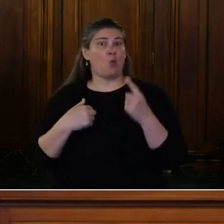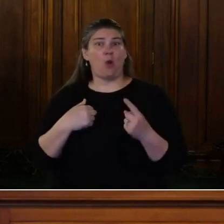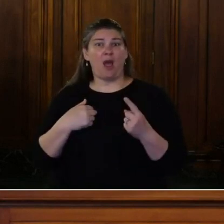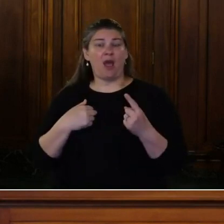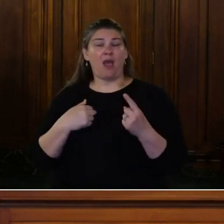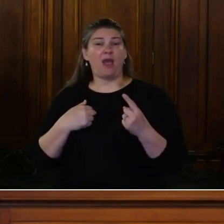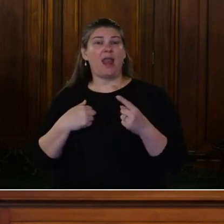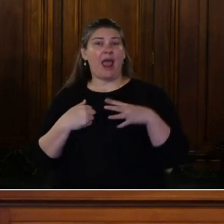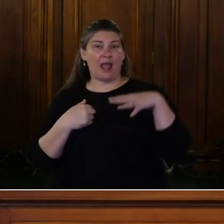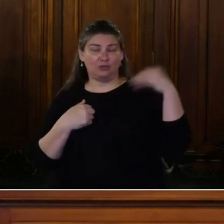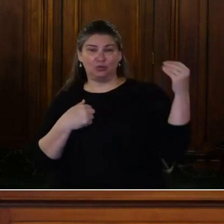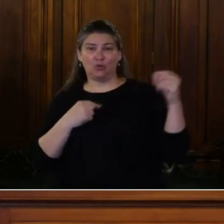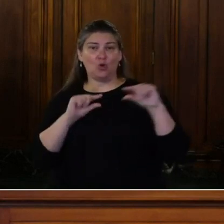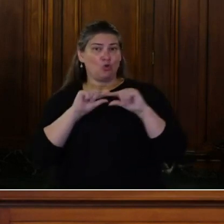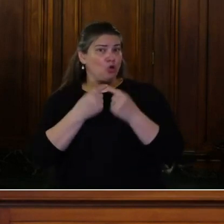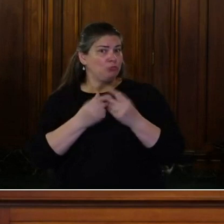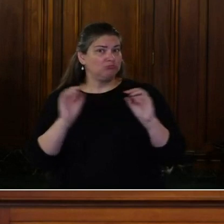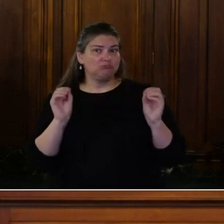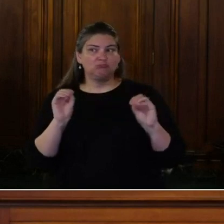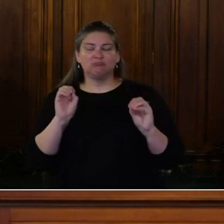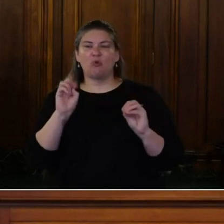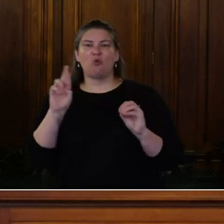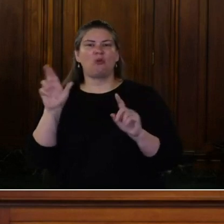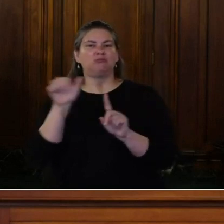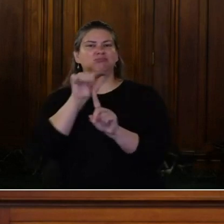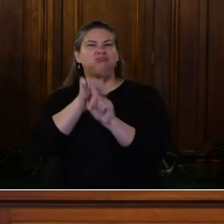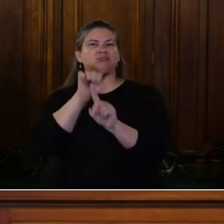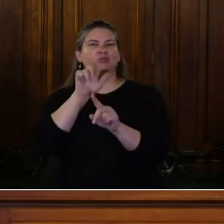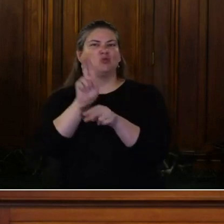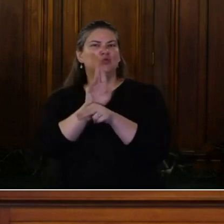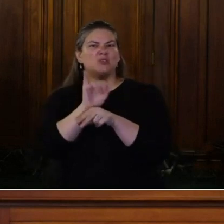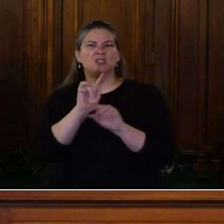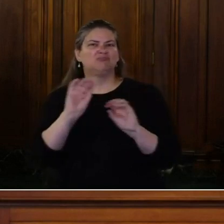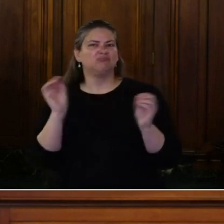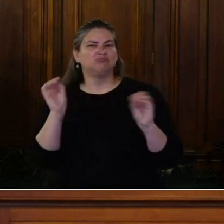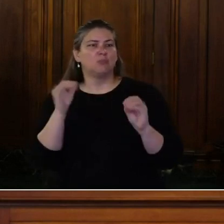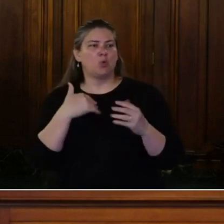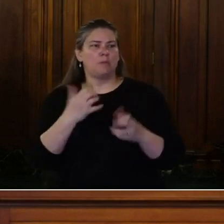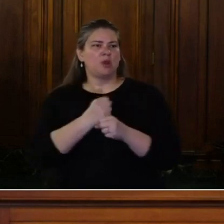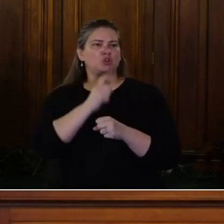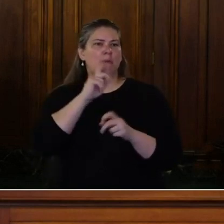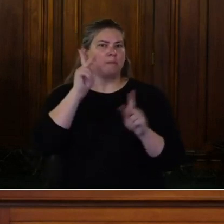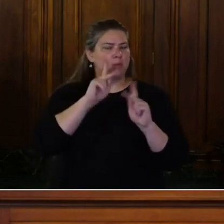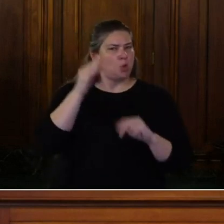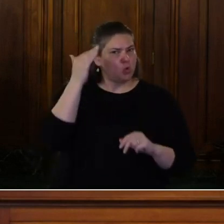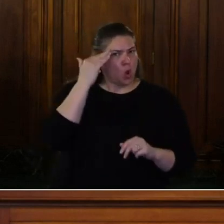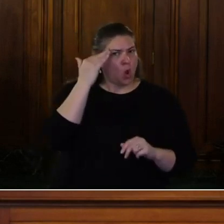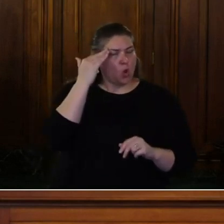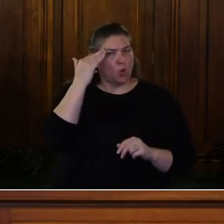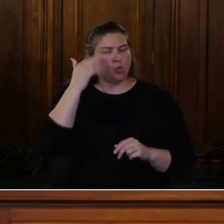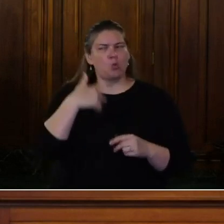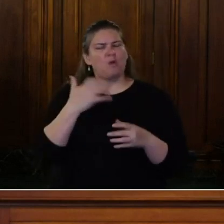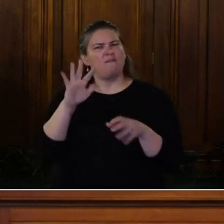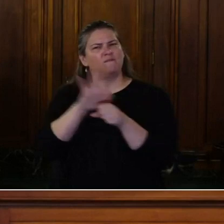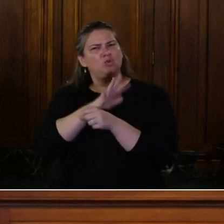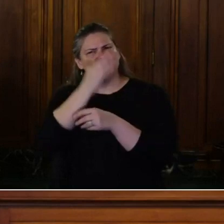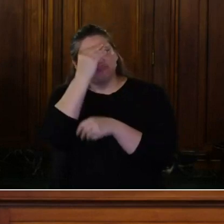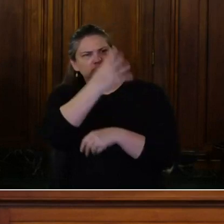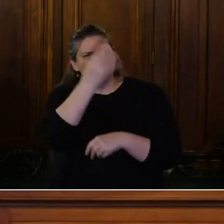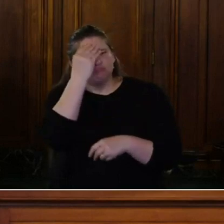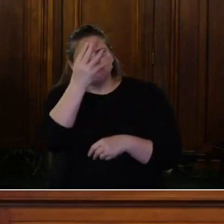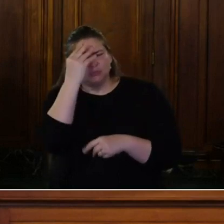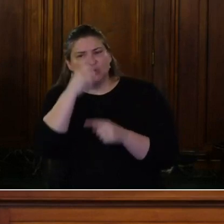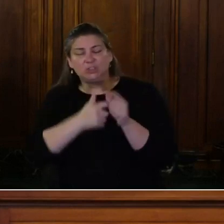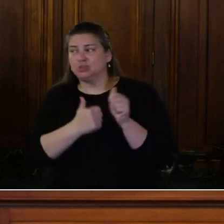external group seeing it or a con artist using it. We want to make sure people know, and then we have full disclosure to each and every one of them.